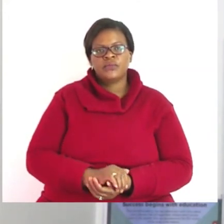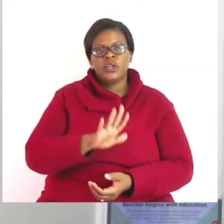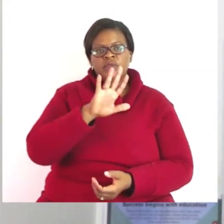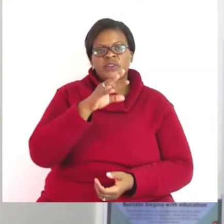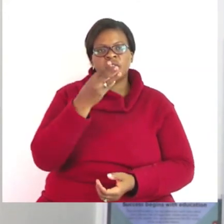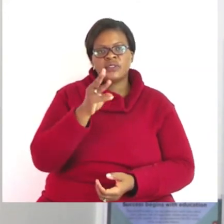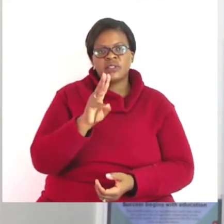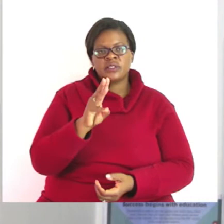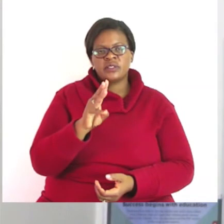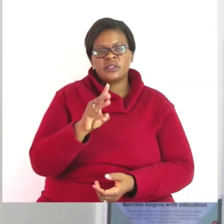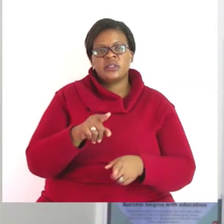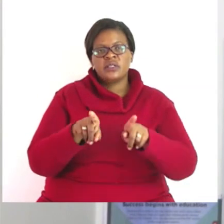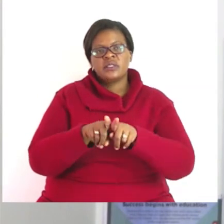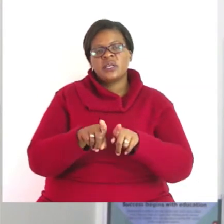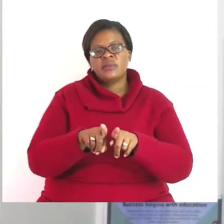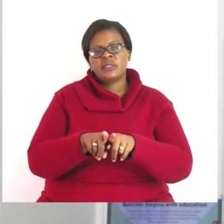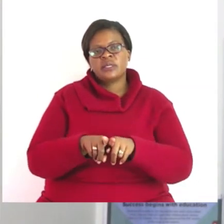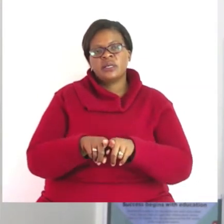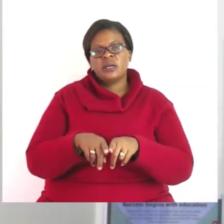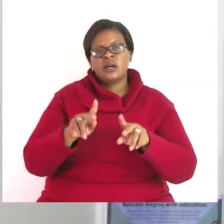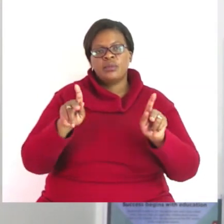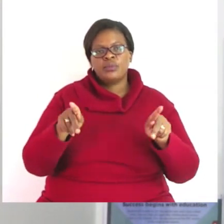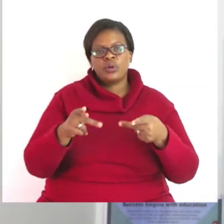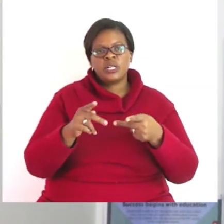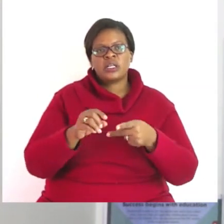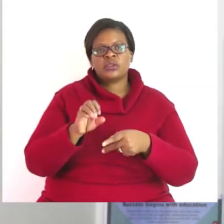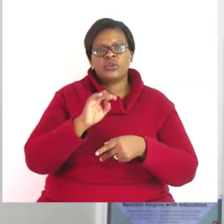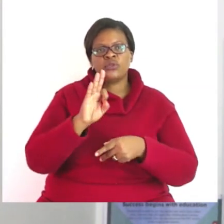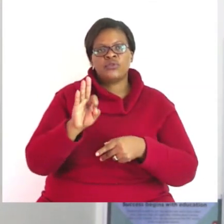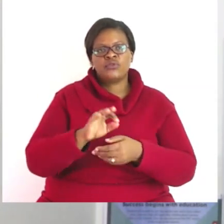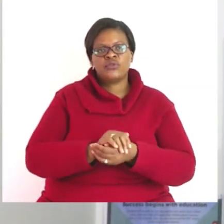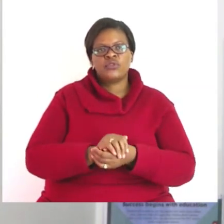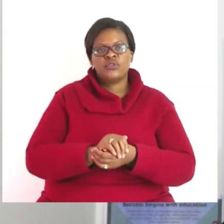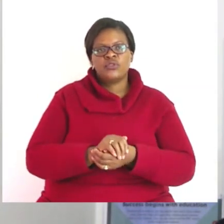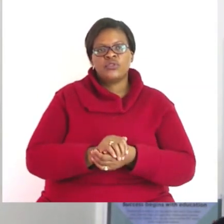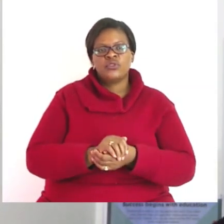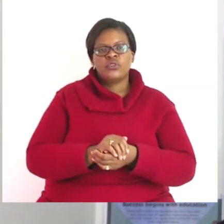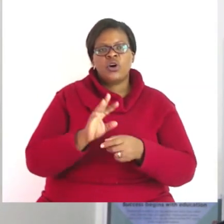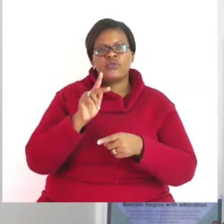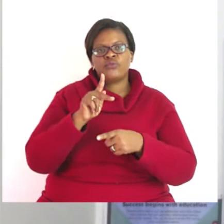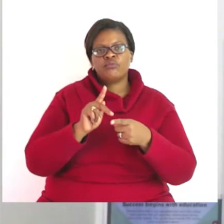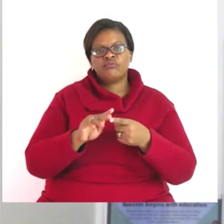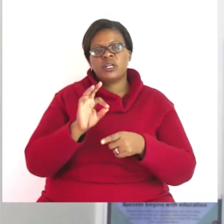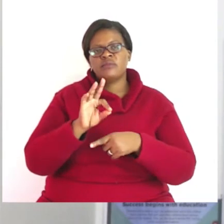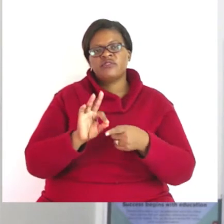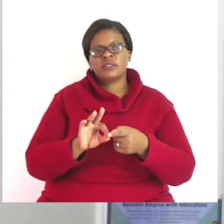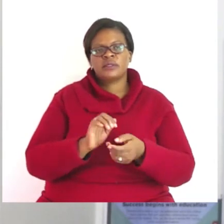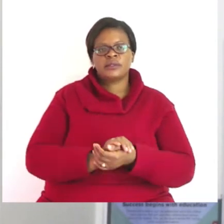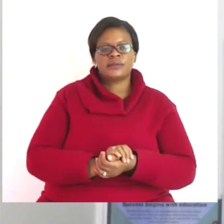56 as a product of its prime factors. You